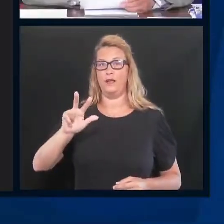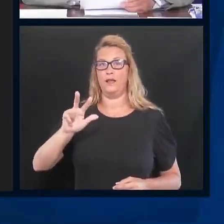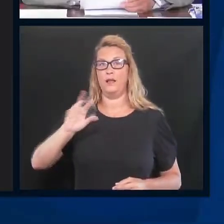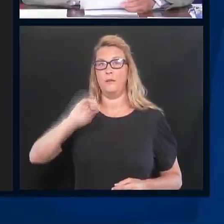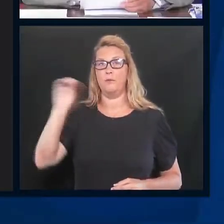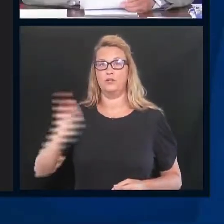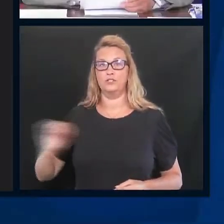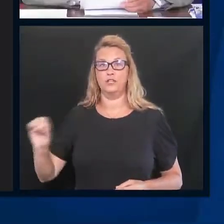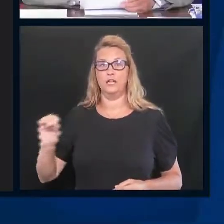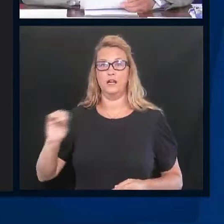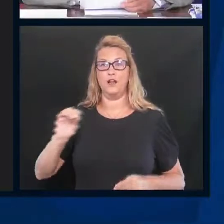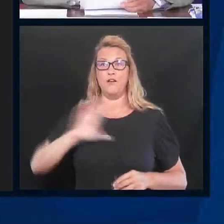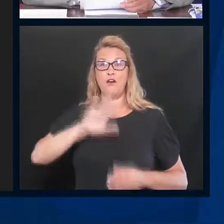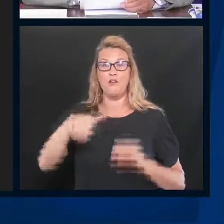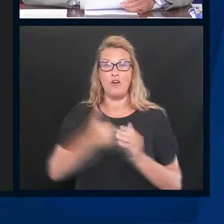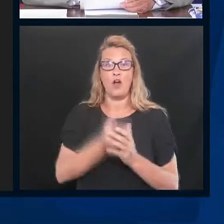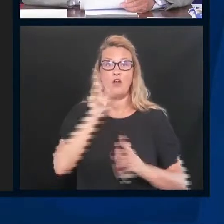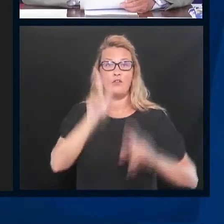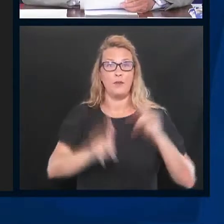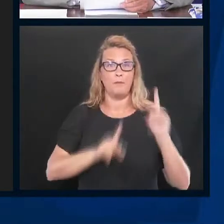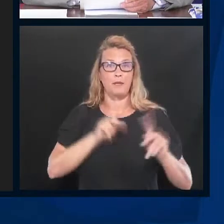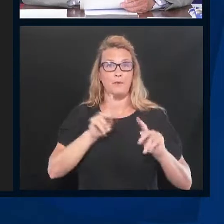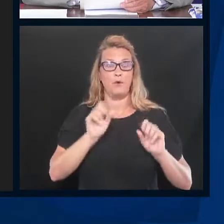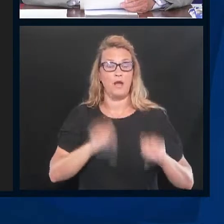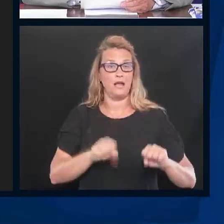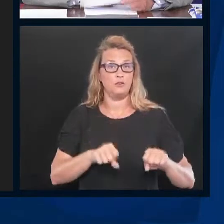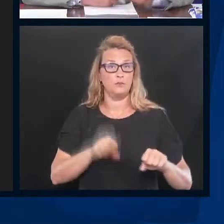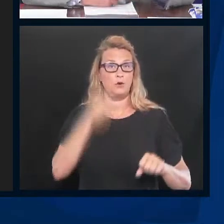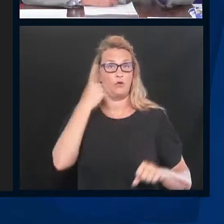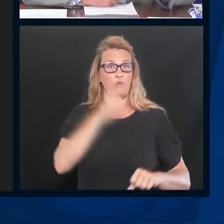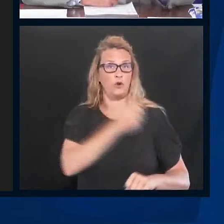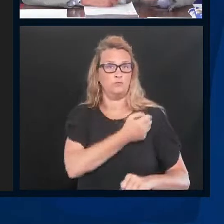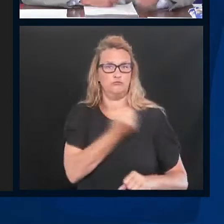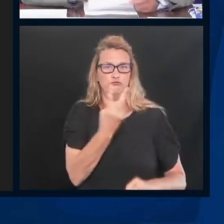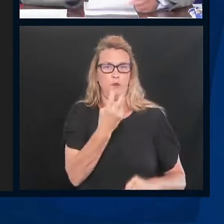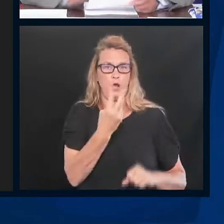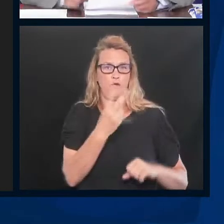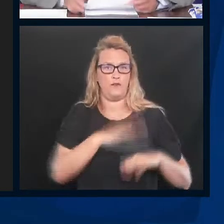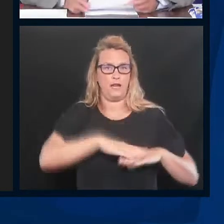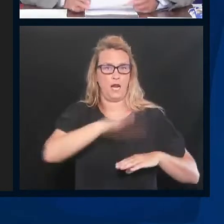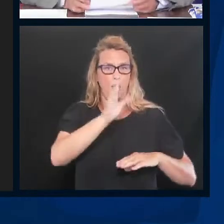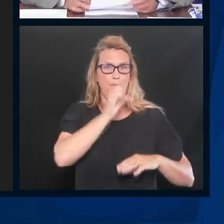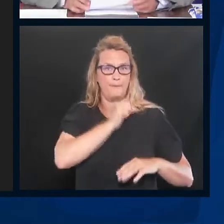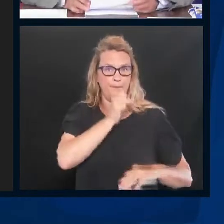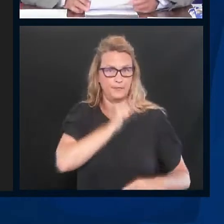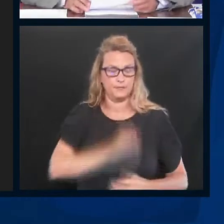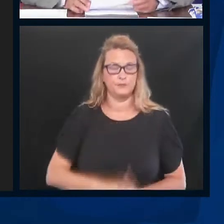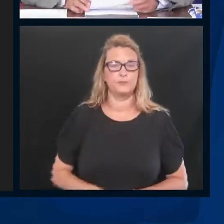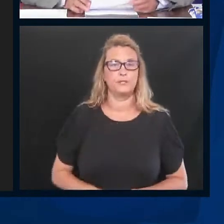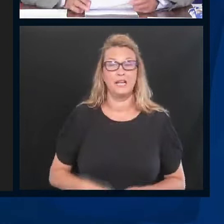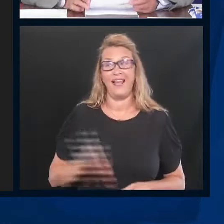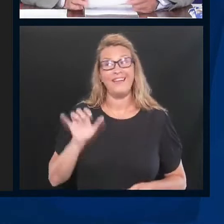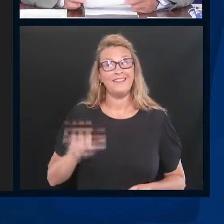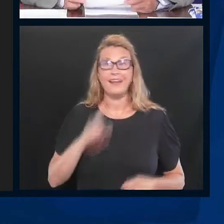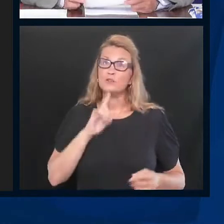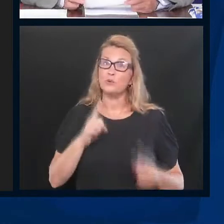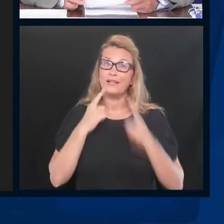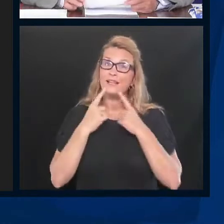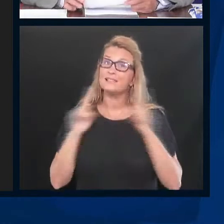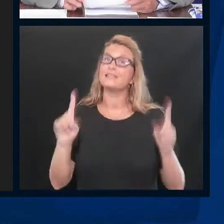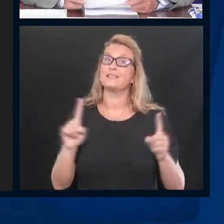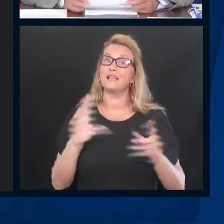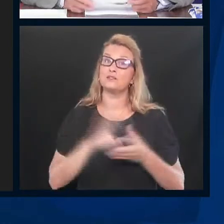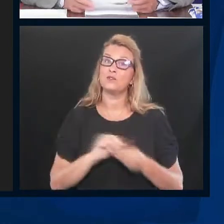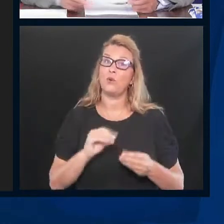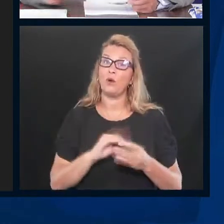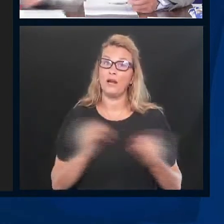that are eligible to take a shot from 12 and older. This really is a tremendous success story in this great